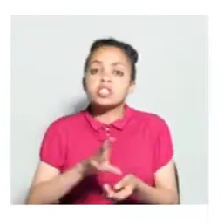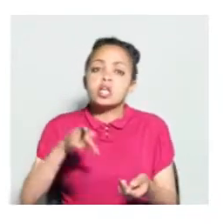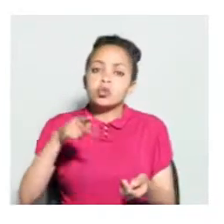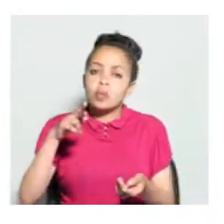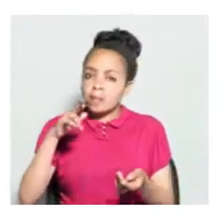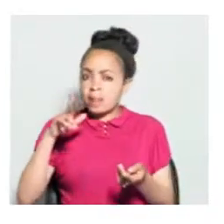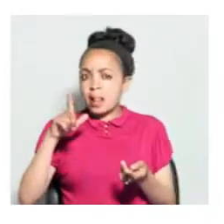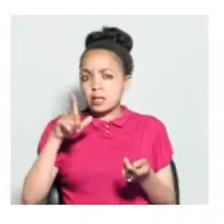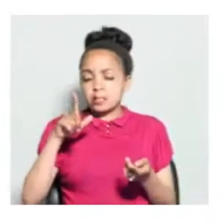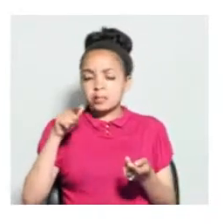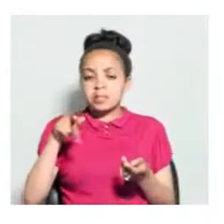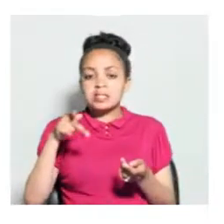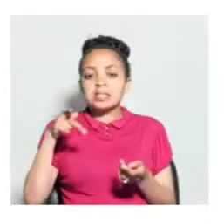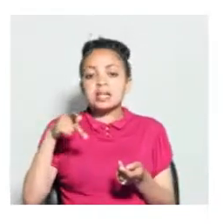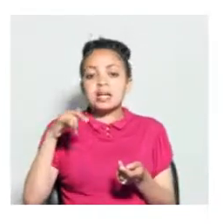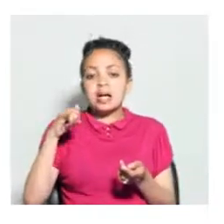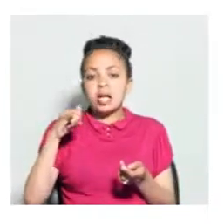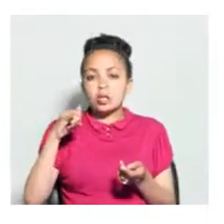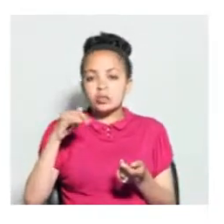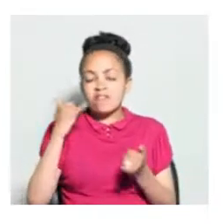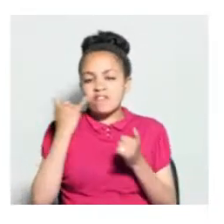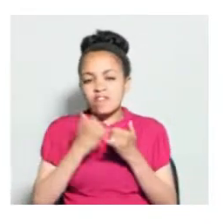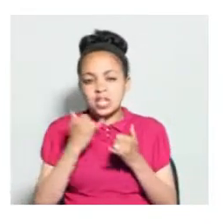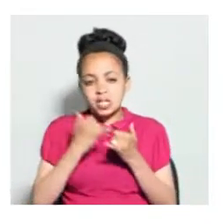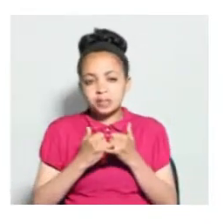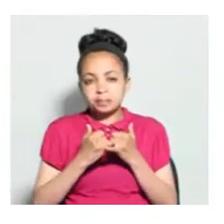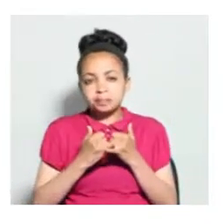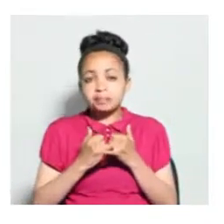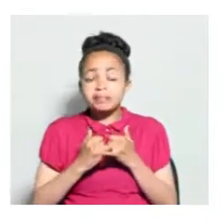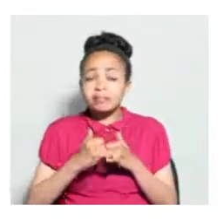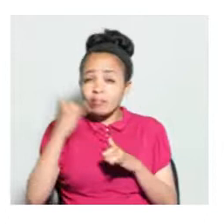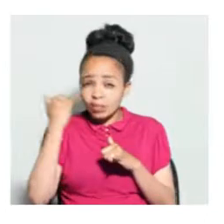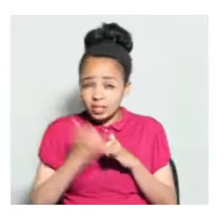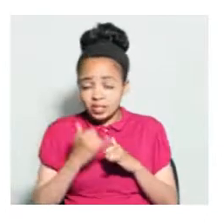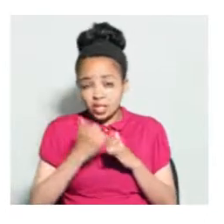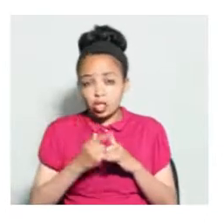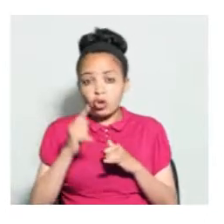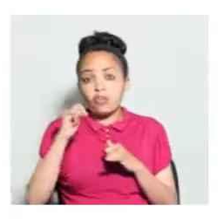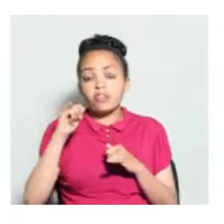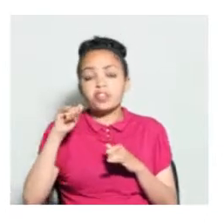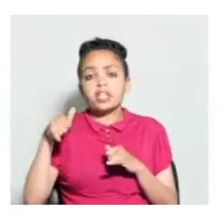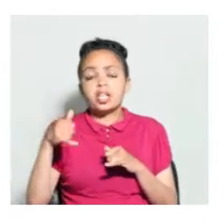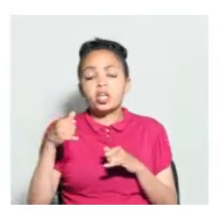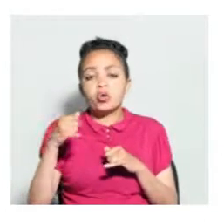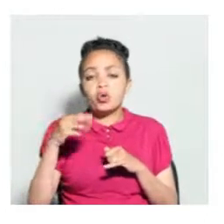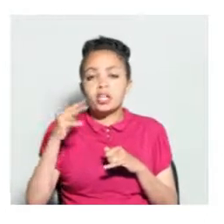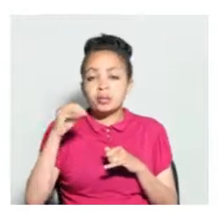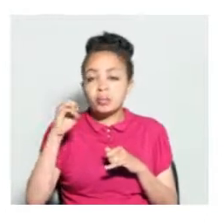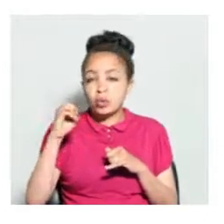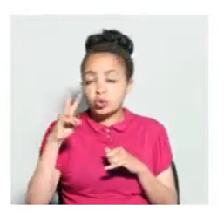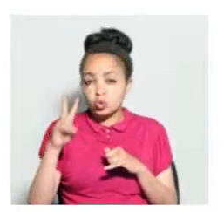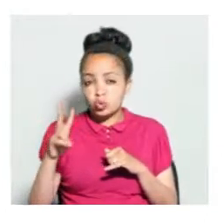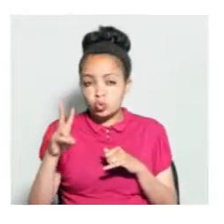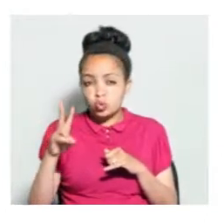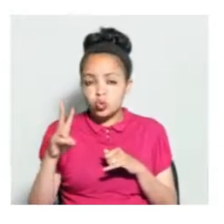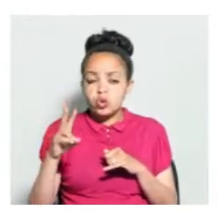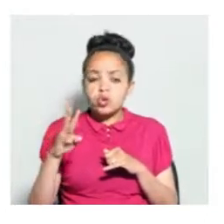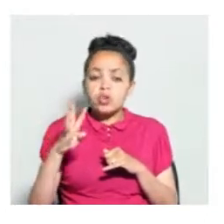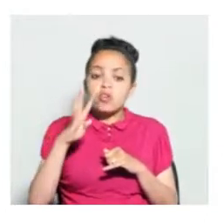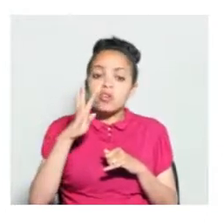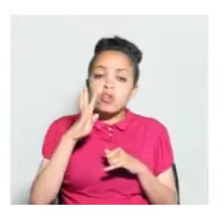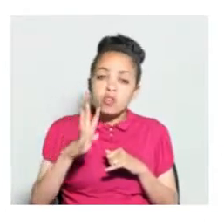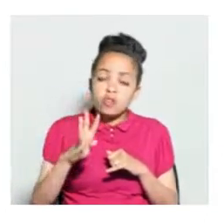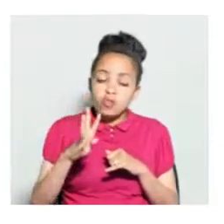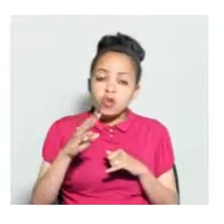call cytokinesis. Finally, at the end of telophase II of meiosis II, 4